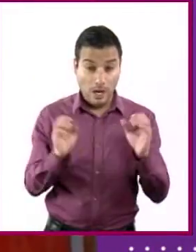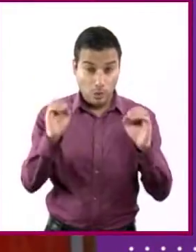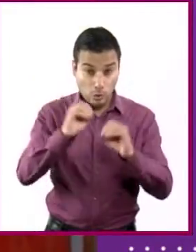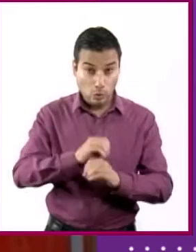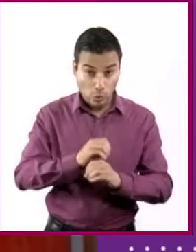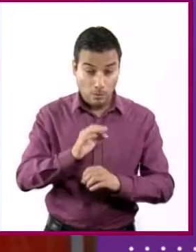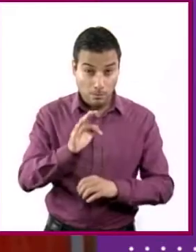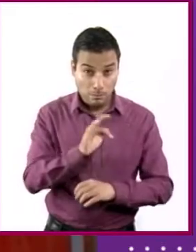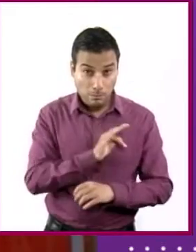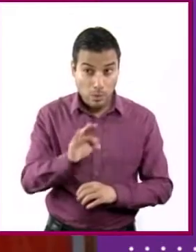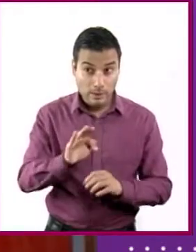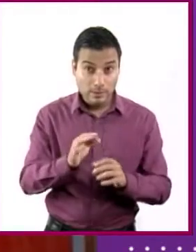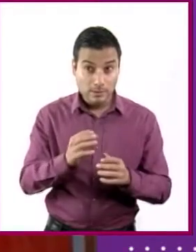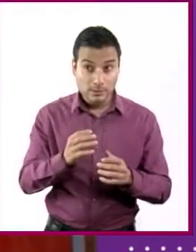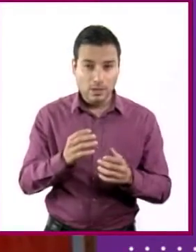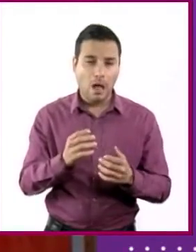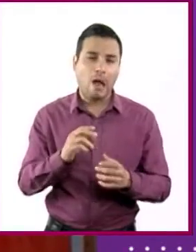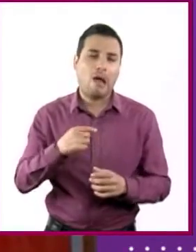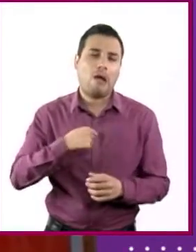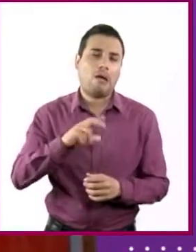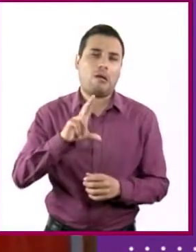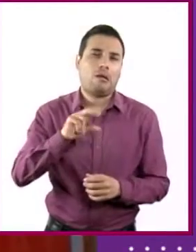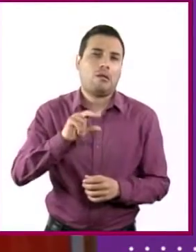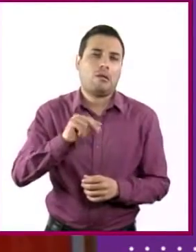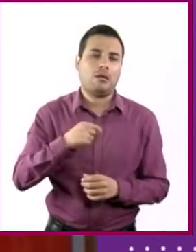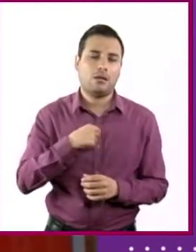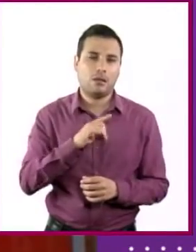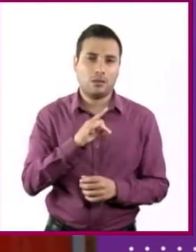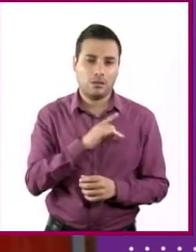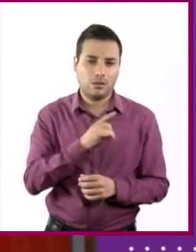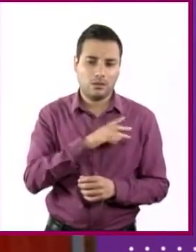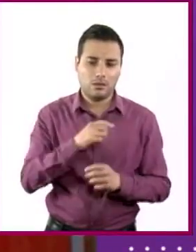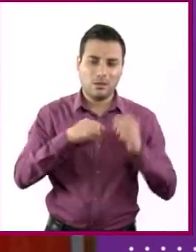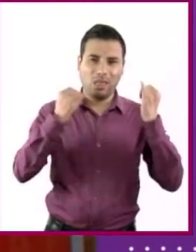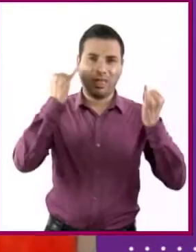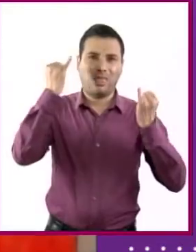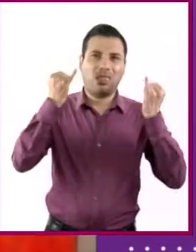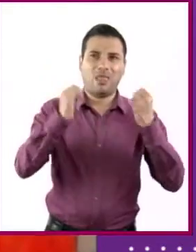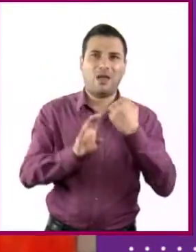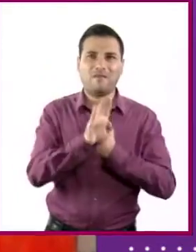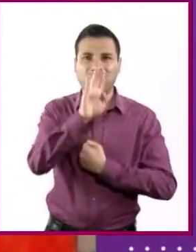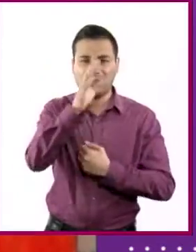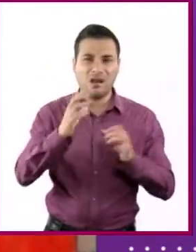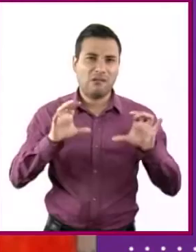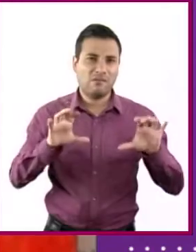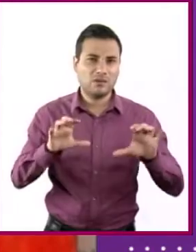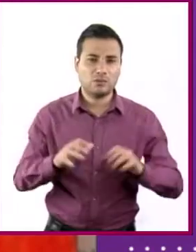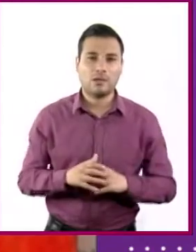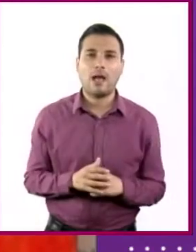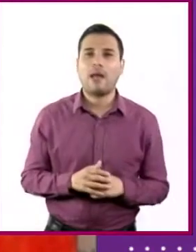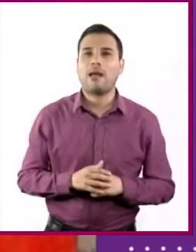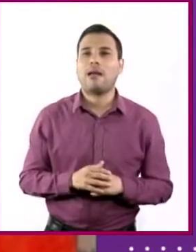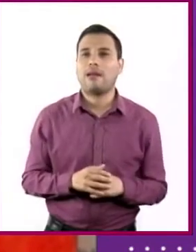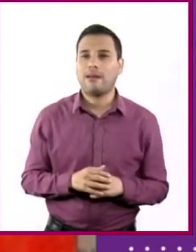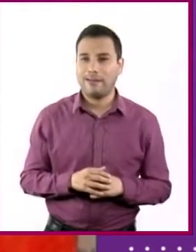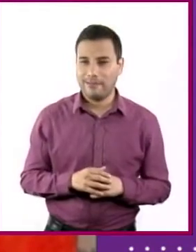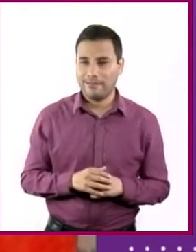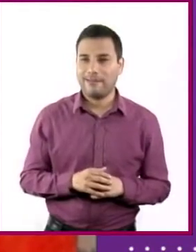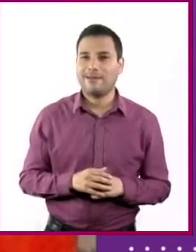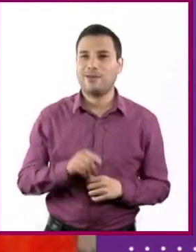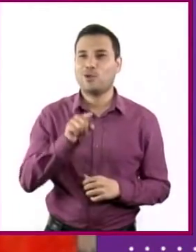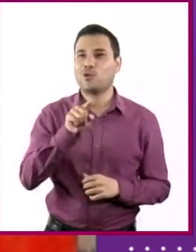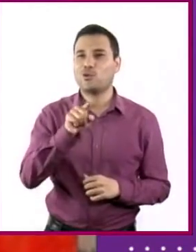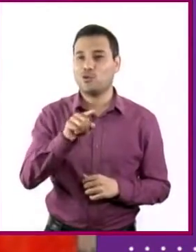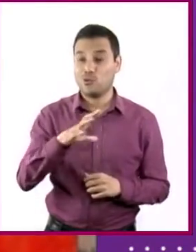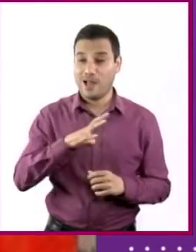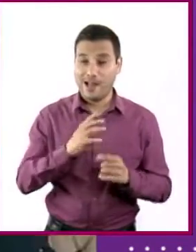I couldn't. I was afraid of the dark, and I believed in ghosts and monsters. So you must have a ghost story